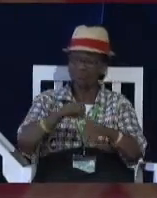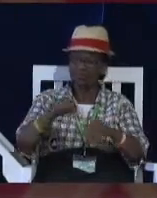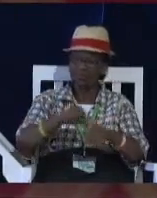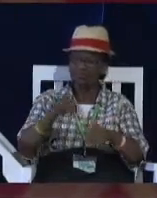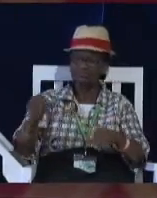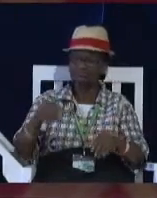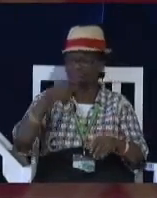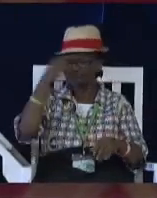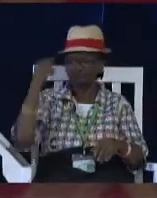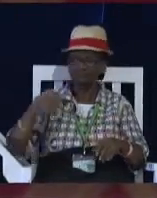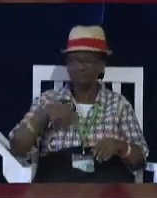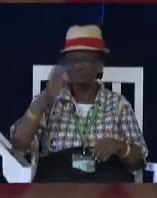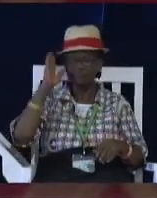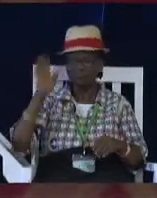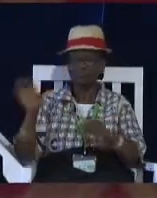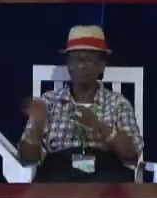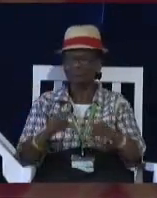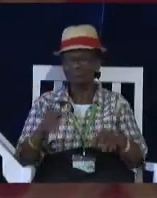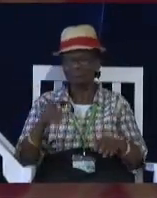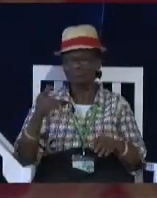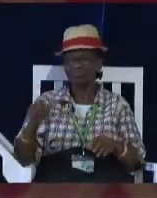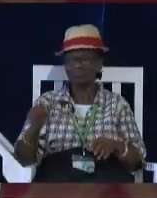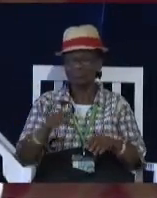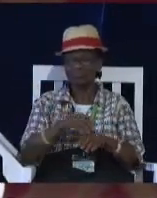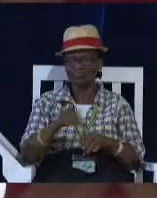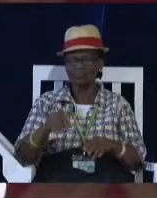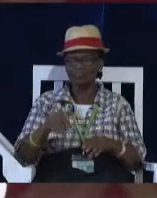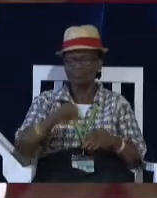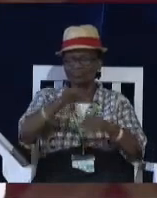because we will do the anointing for healing,